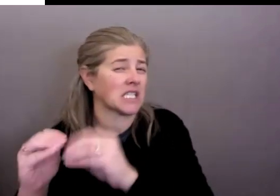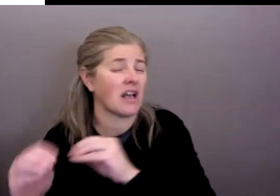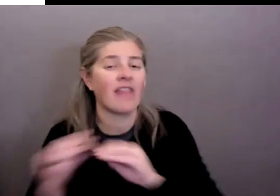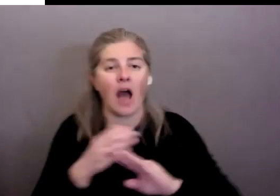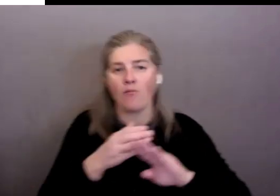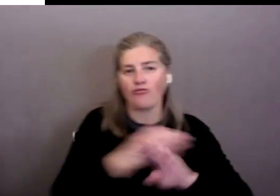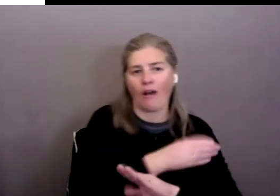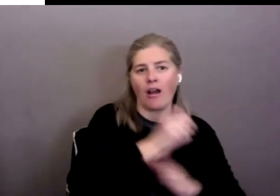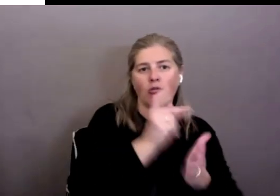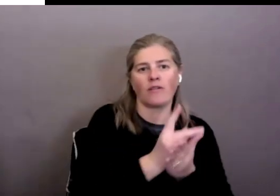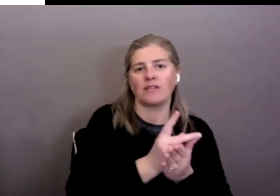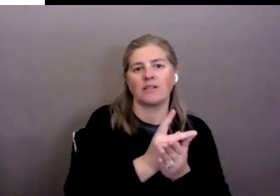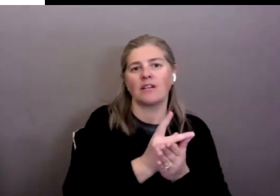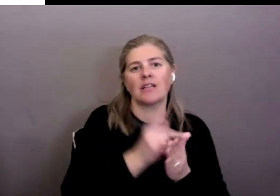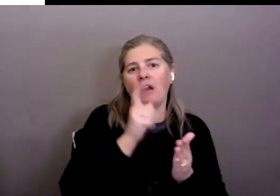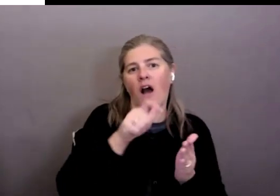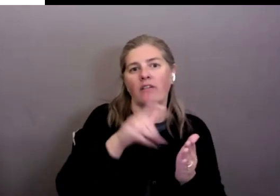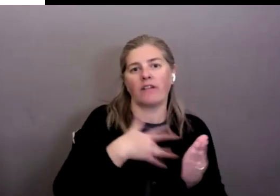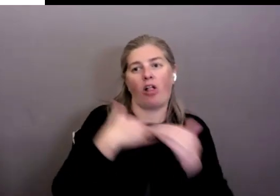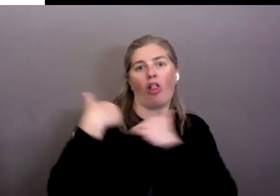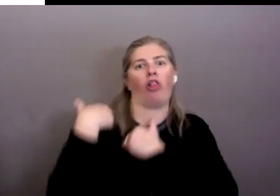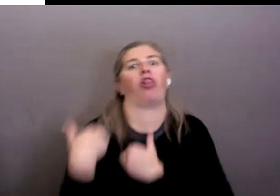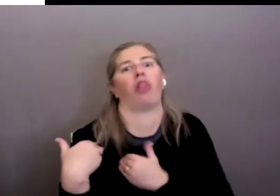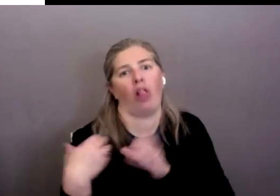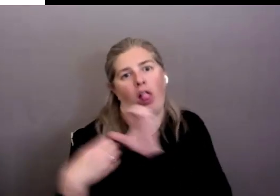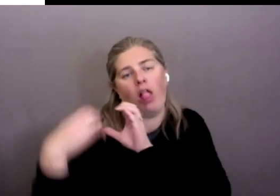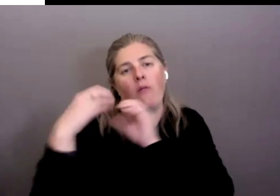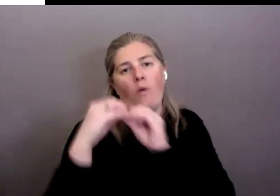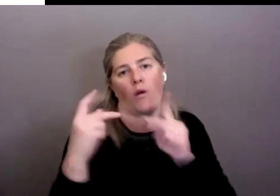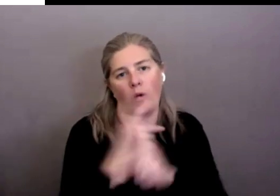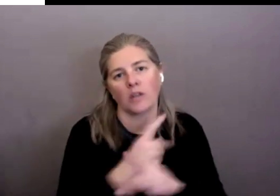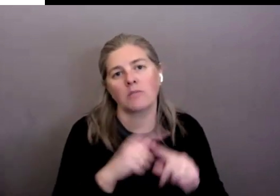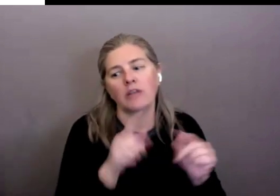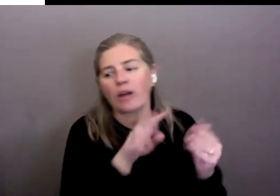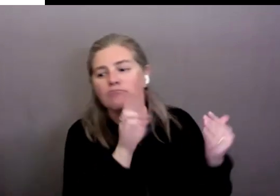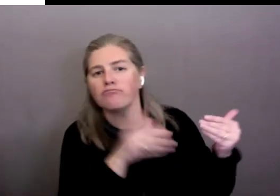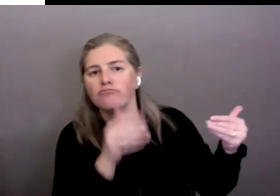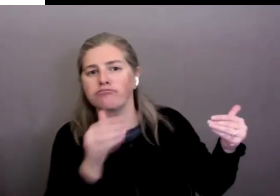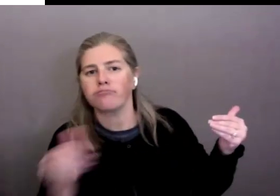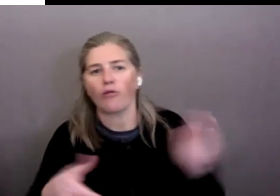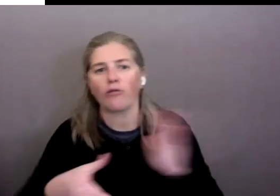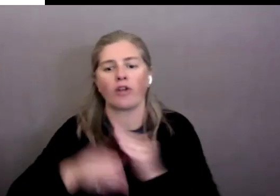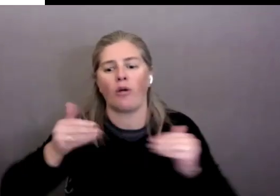not be unnecessarily burdensome. Next slide, please.